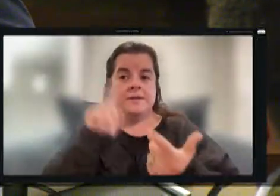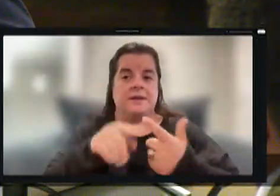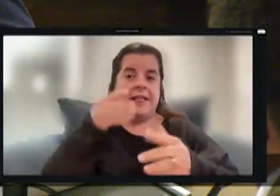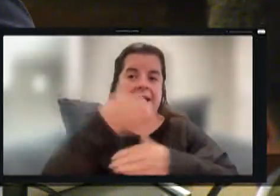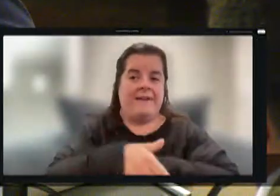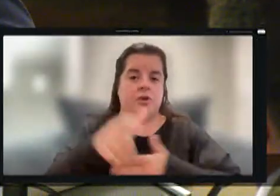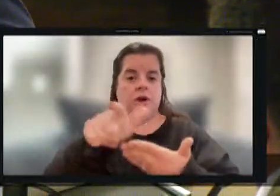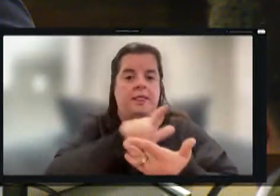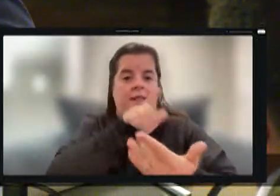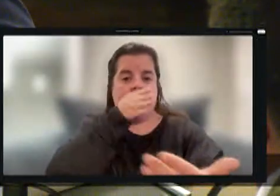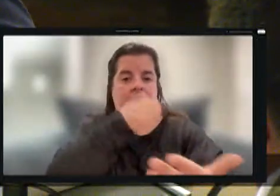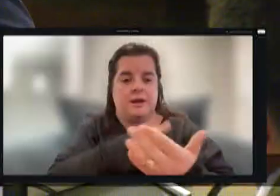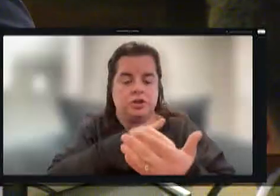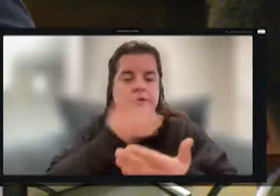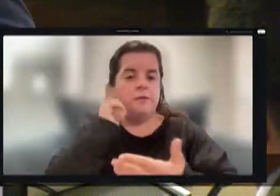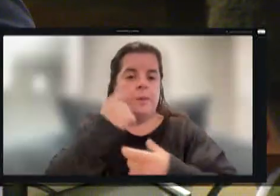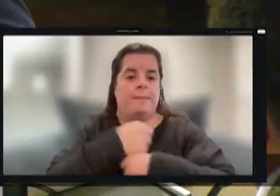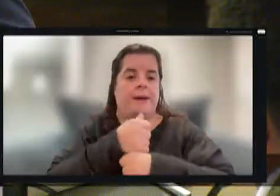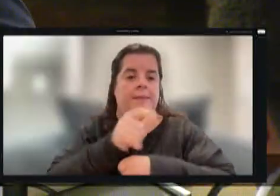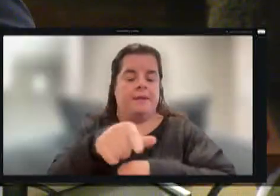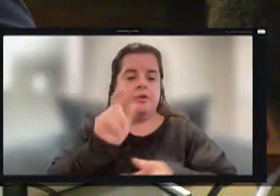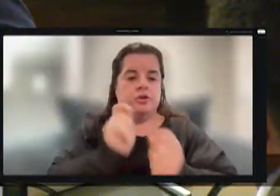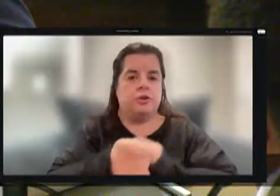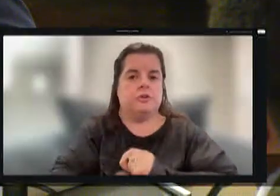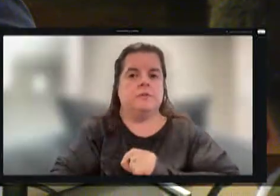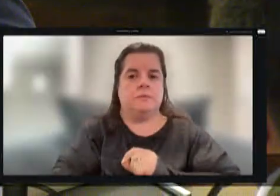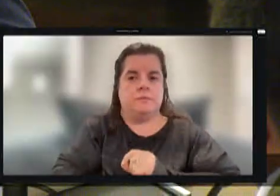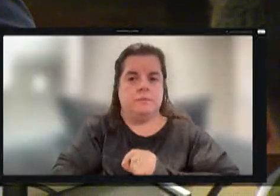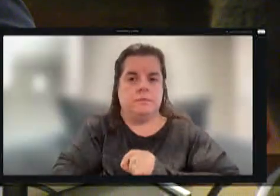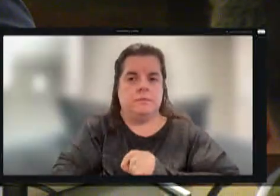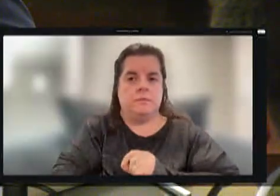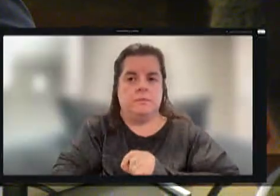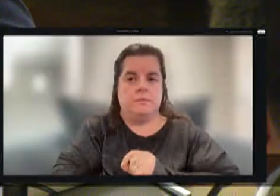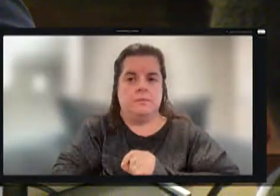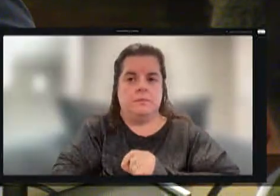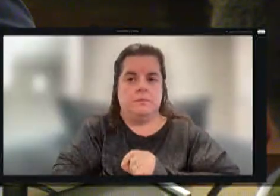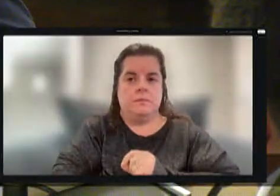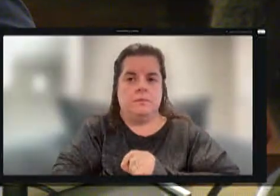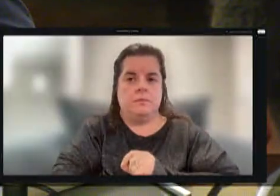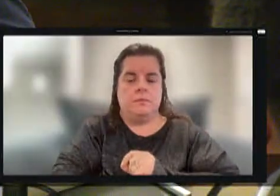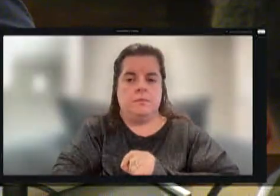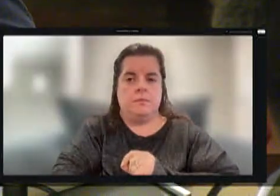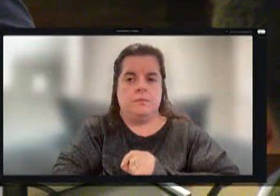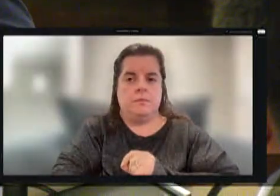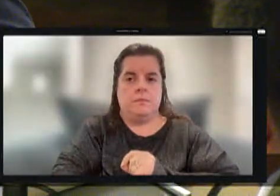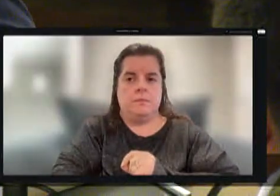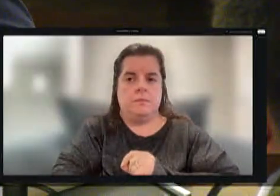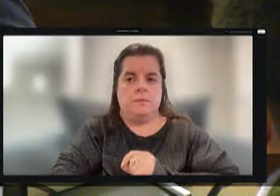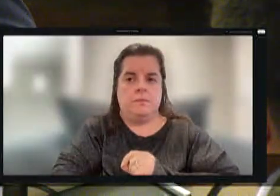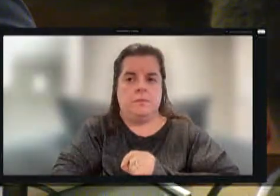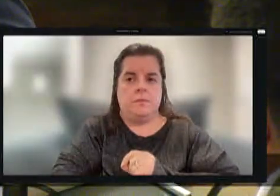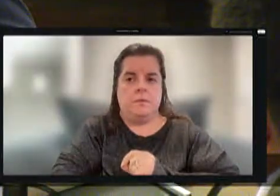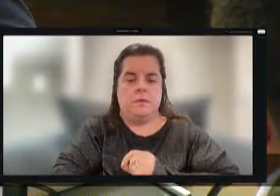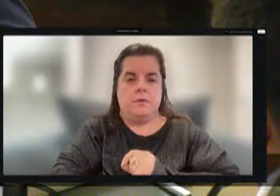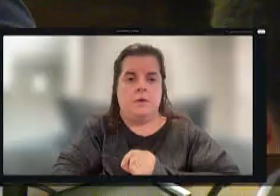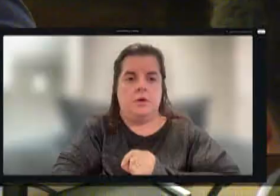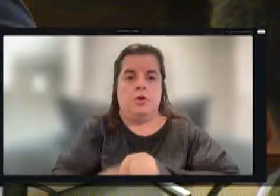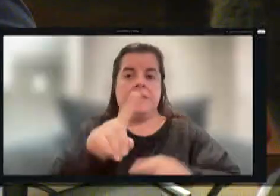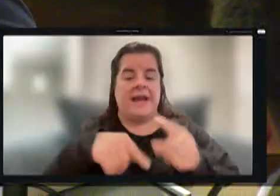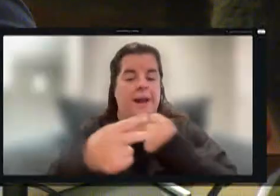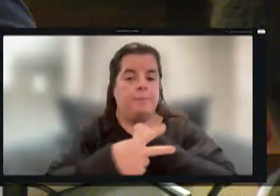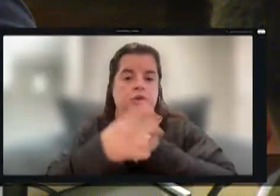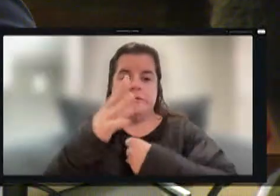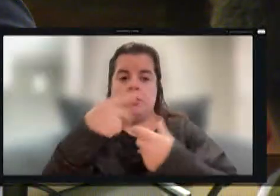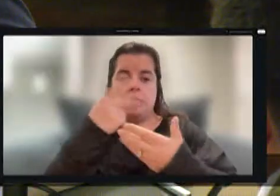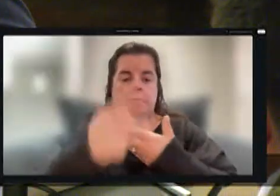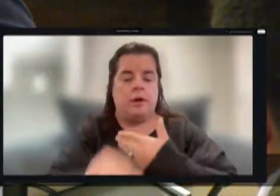litigation to make some of these changes, you are less likely to be successful in preserving your programs. And so it is imperative